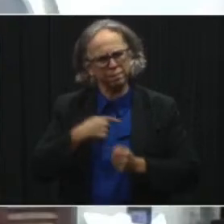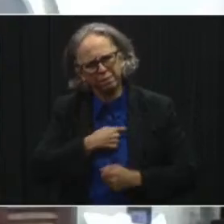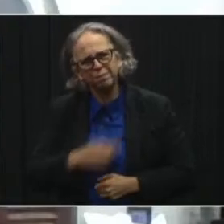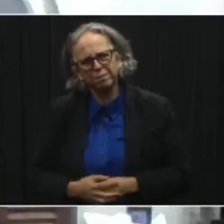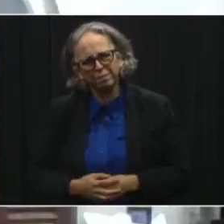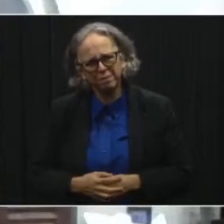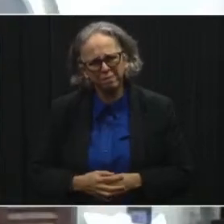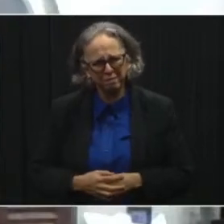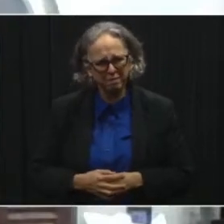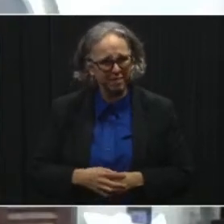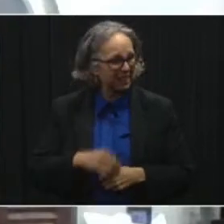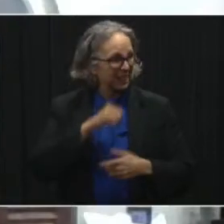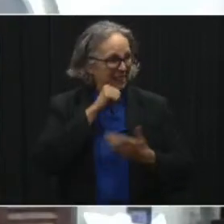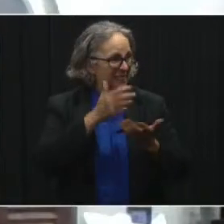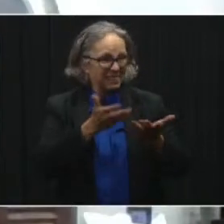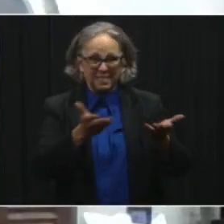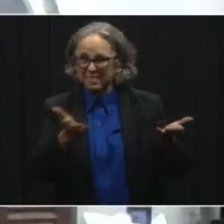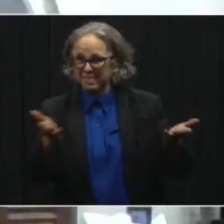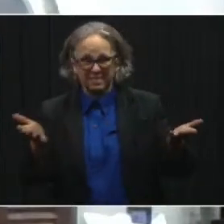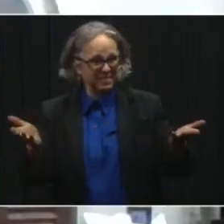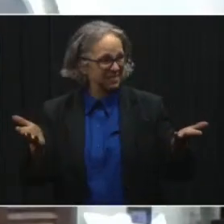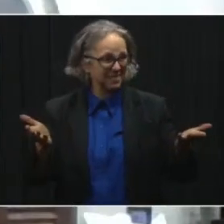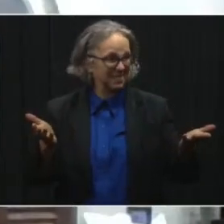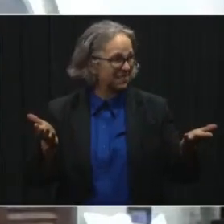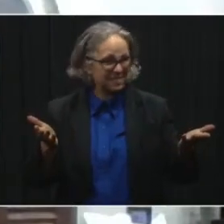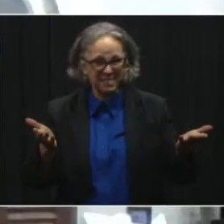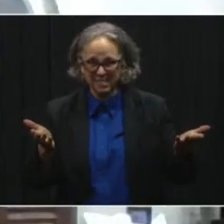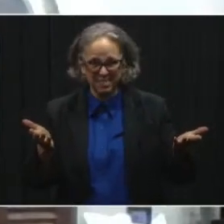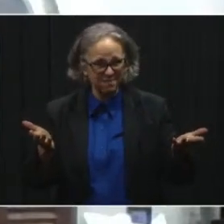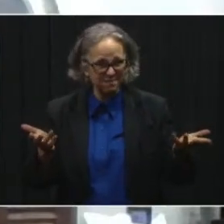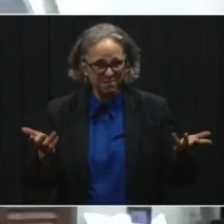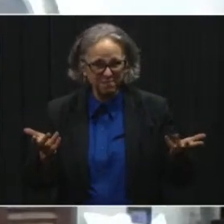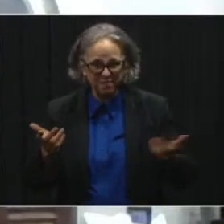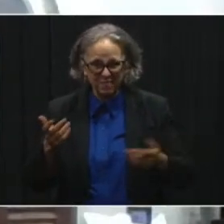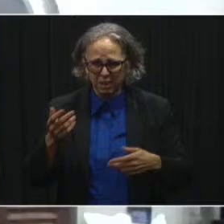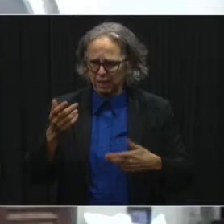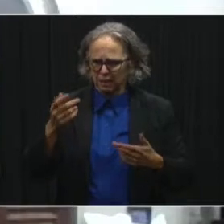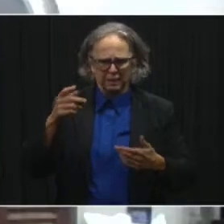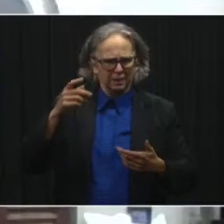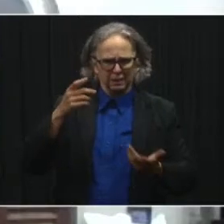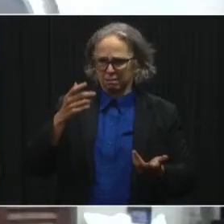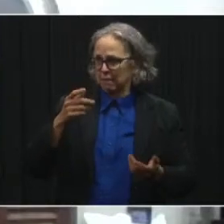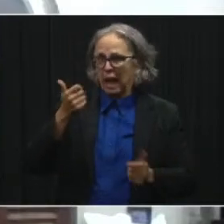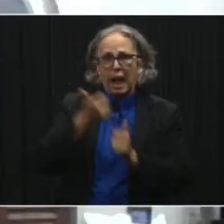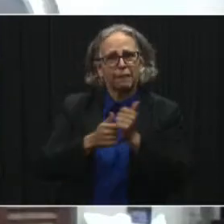seem to have a ton of extra nurses available that want to do this.